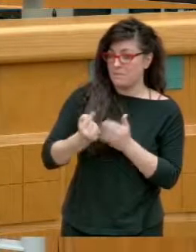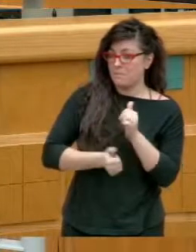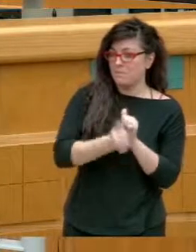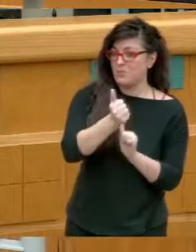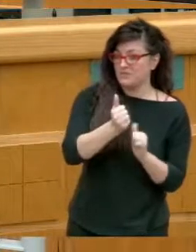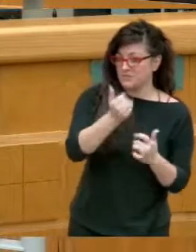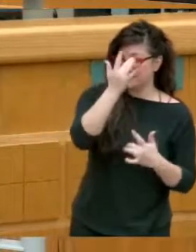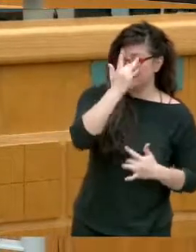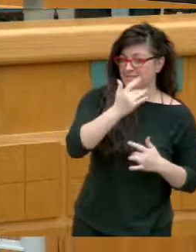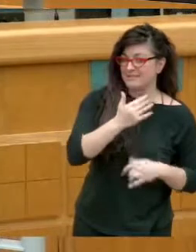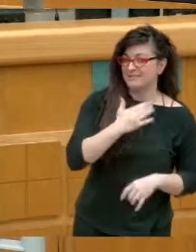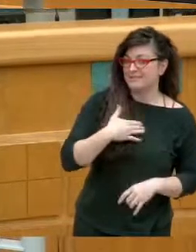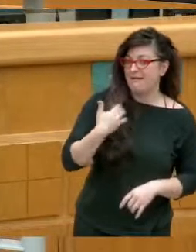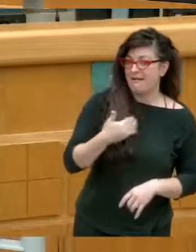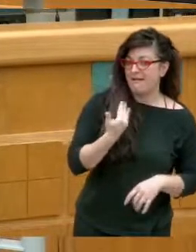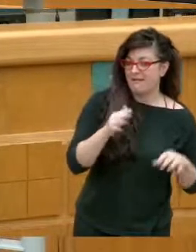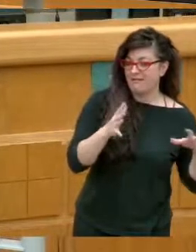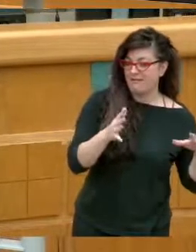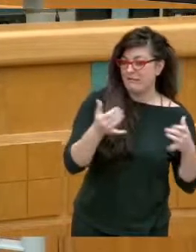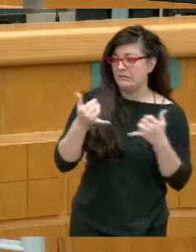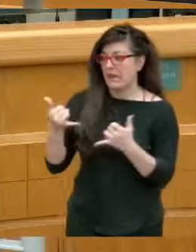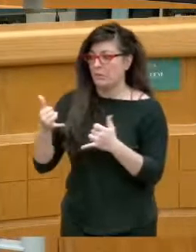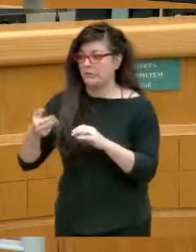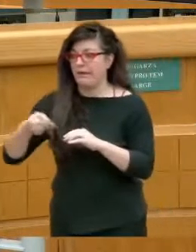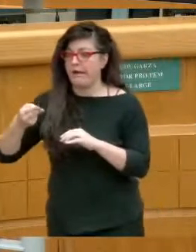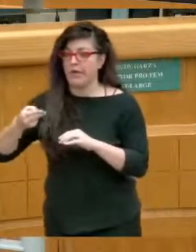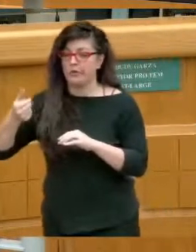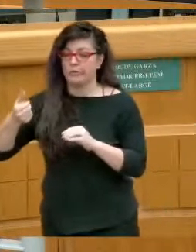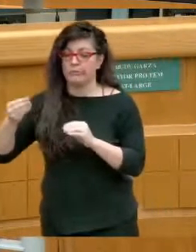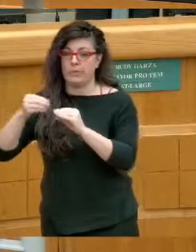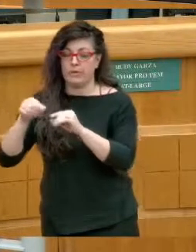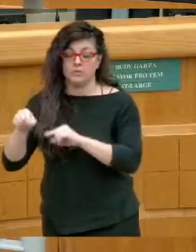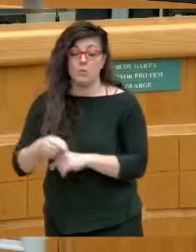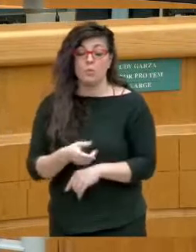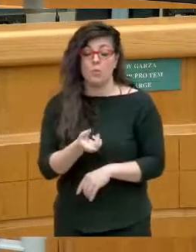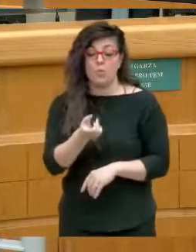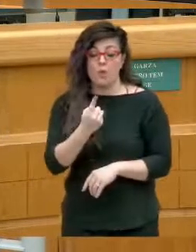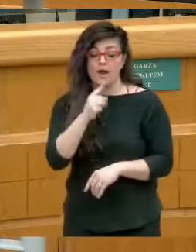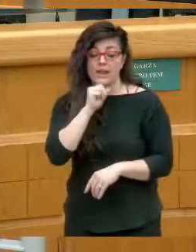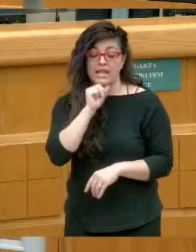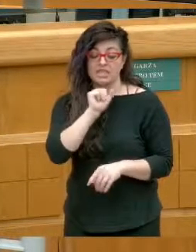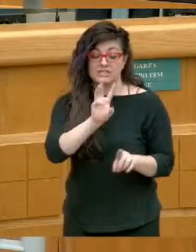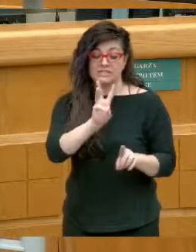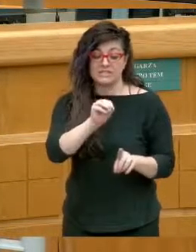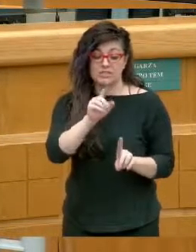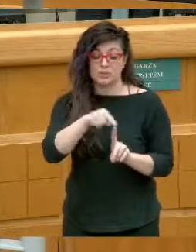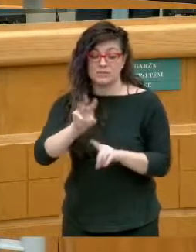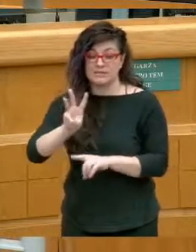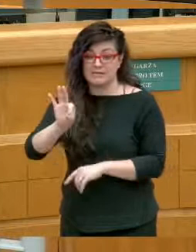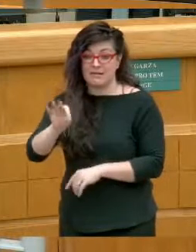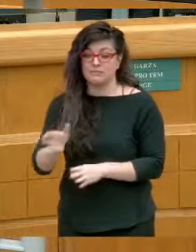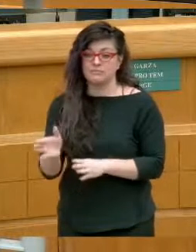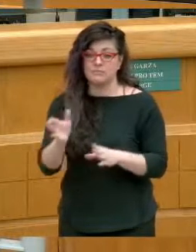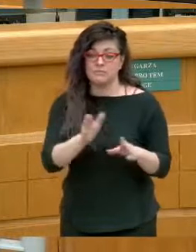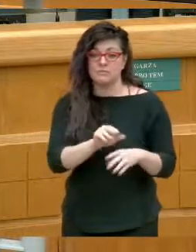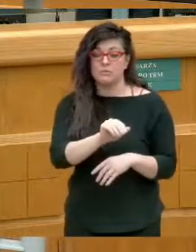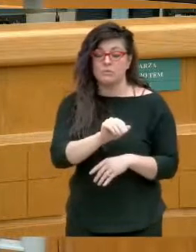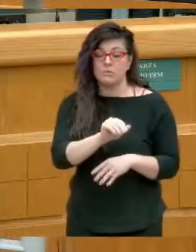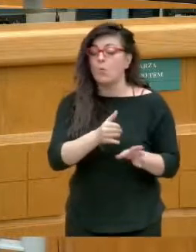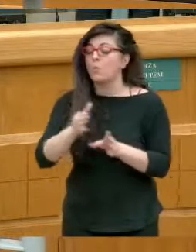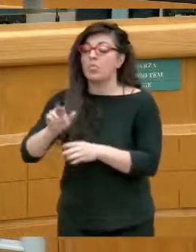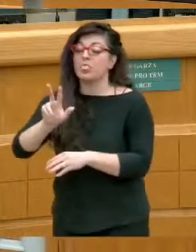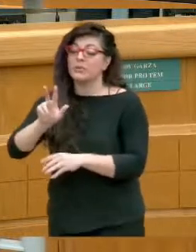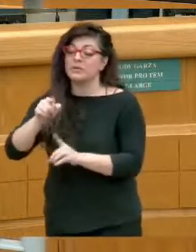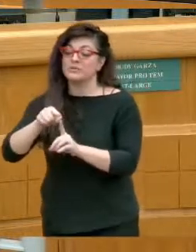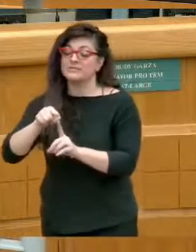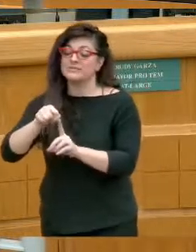category, younger age category. So 1 in the 60 to 69-year-old group, 3 in the 70 to 79,